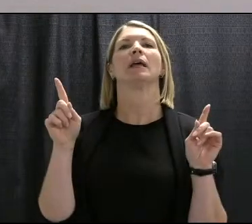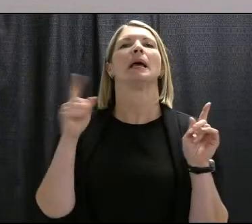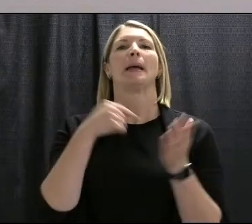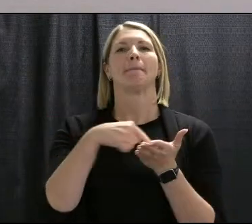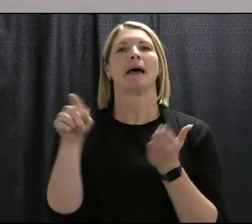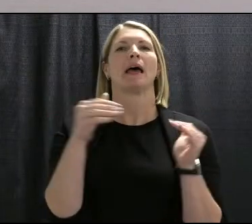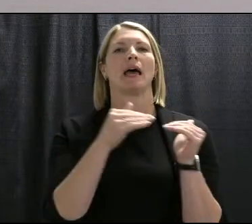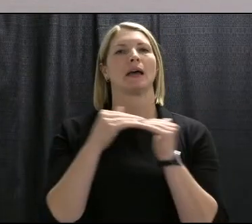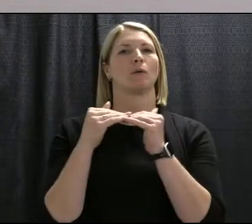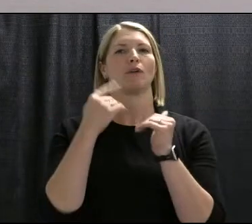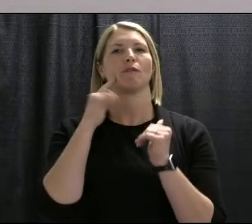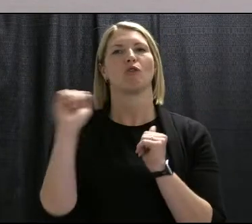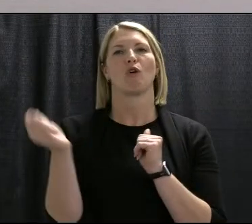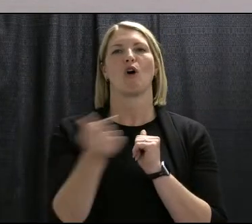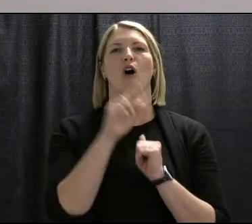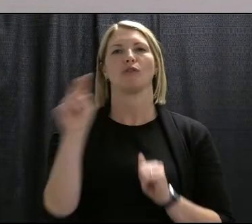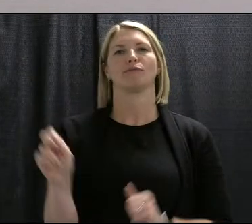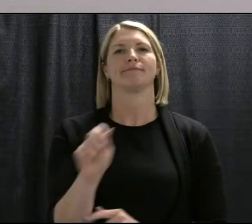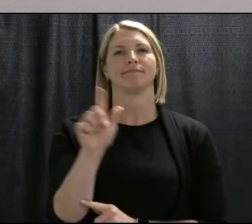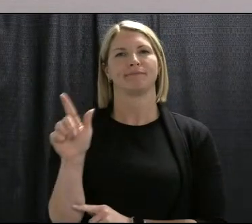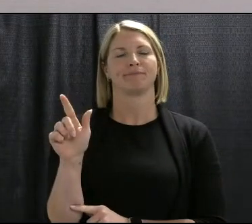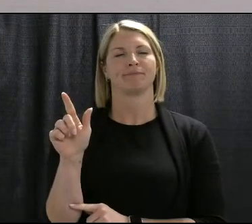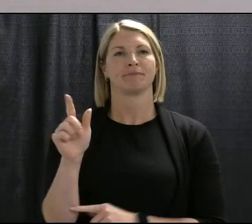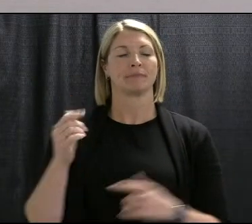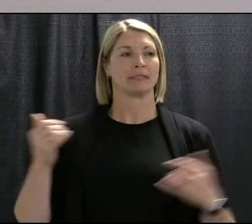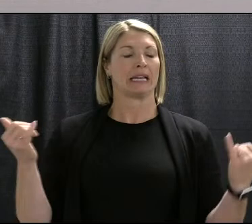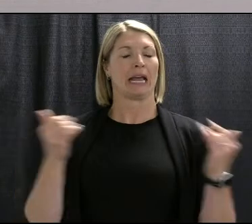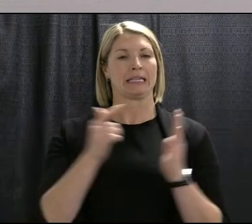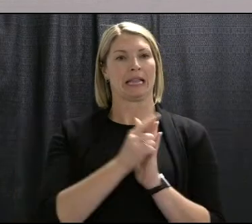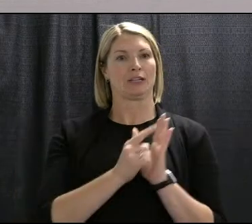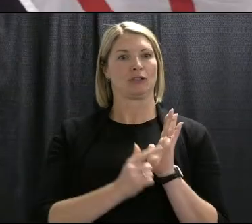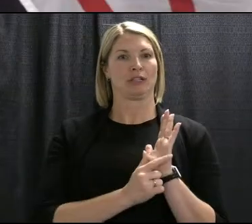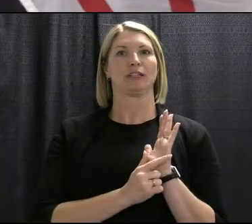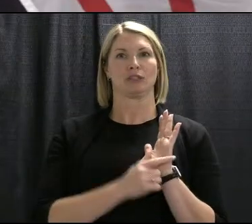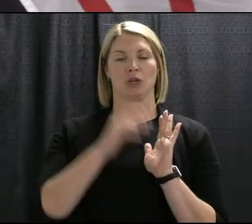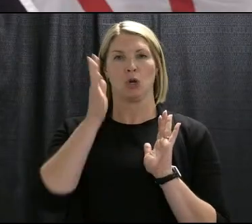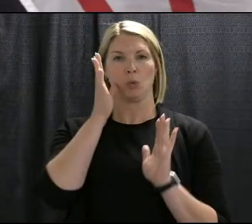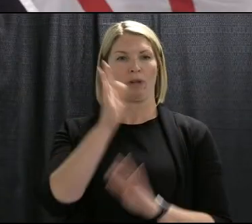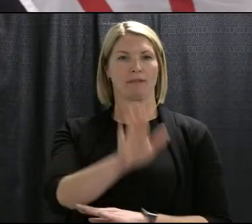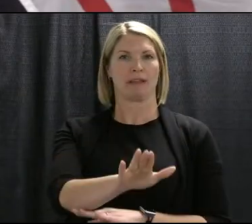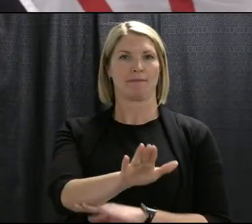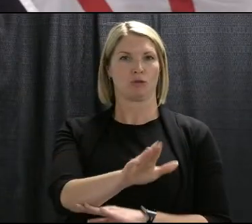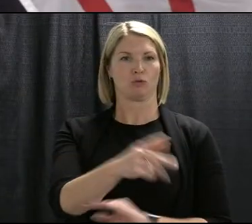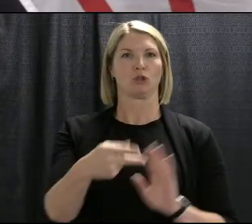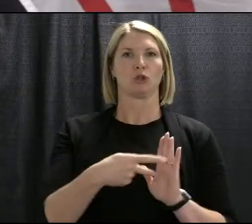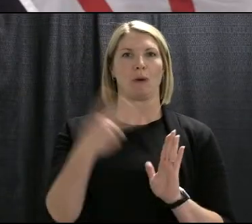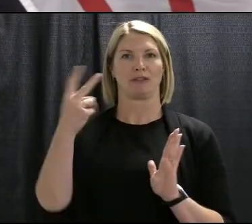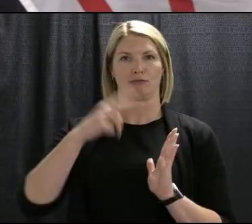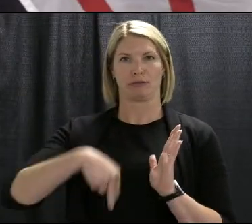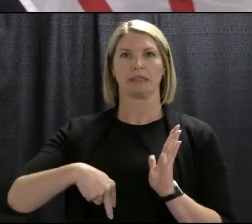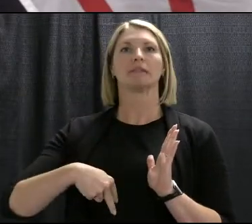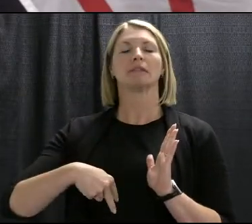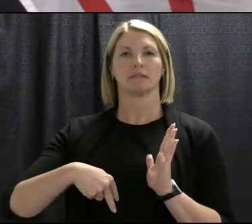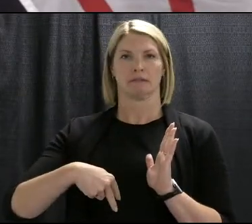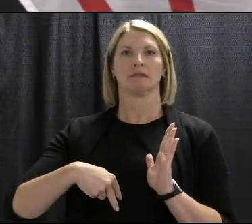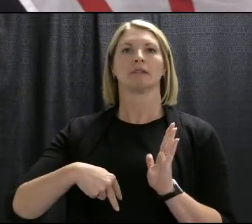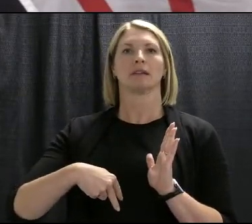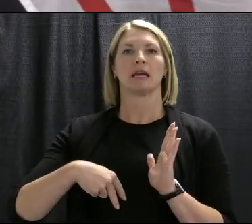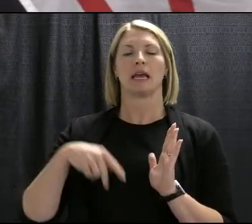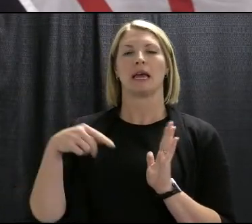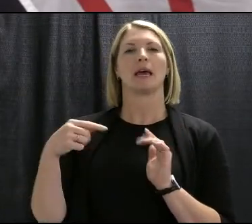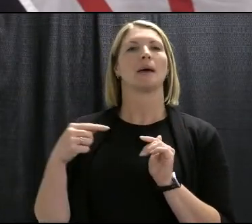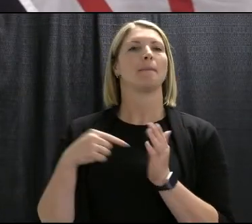Labrador. This legislation will undergo a second reading in the House of Assembly this afternoon. The Pay Equity and